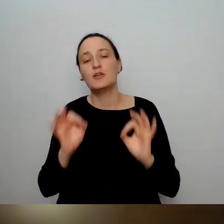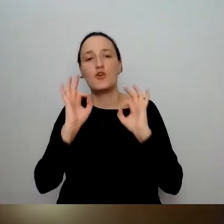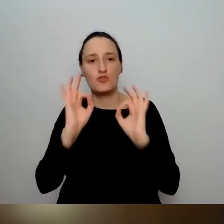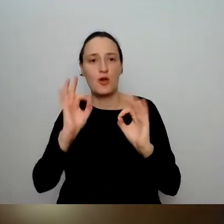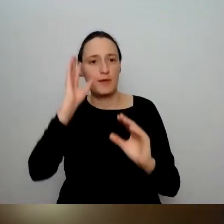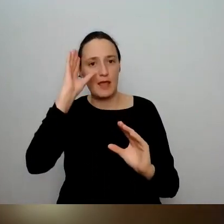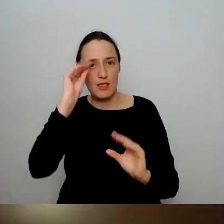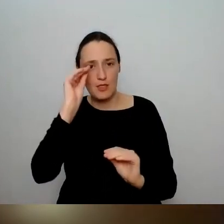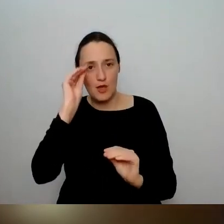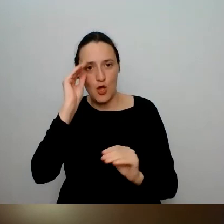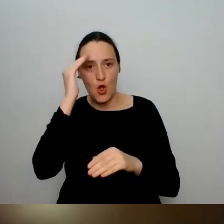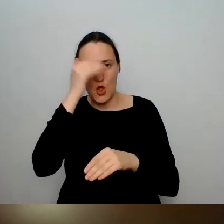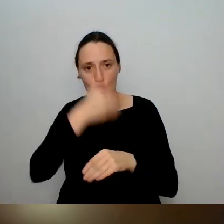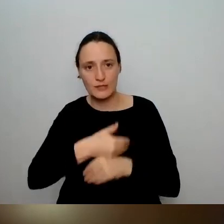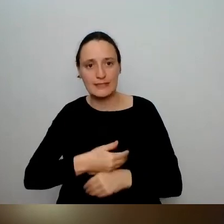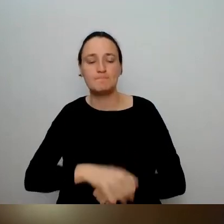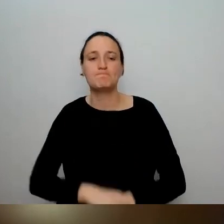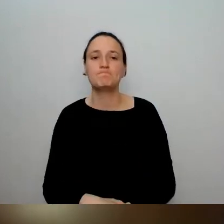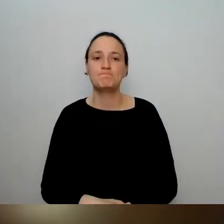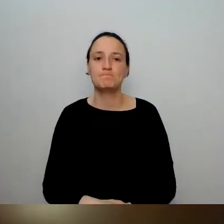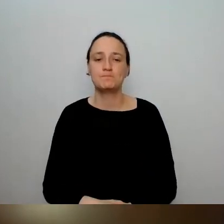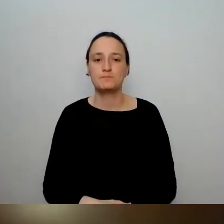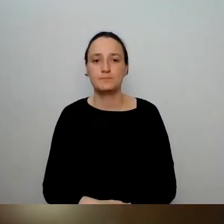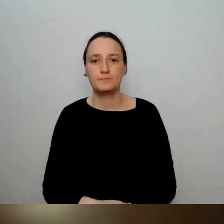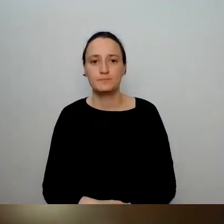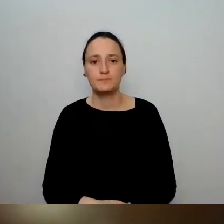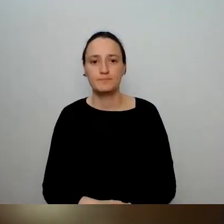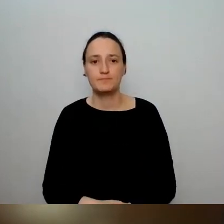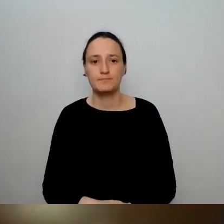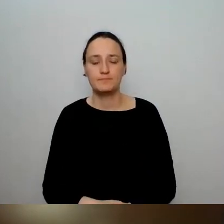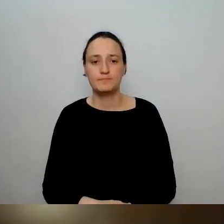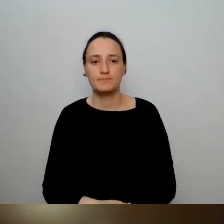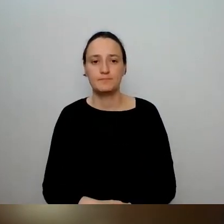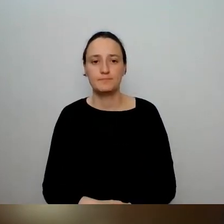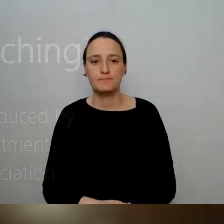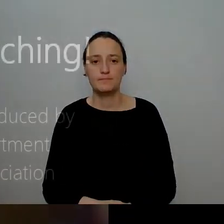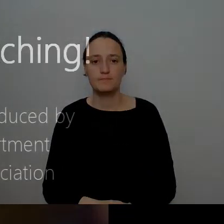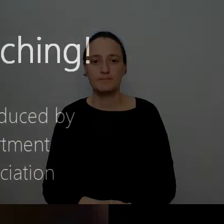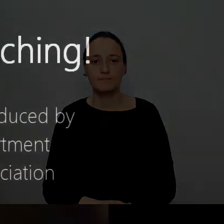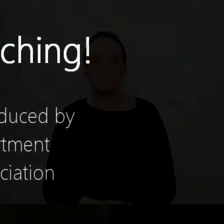Bye, thank you. Bye, thank you very much.